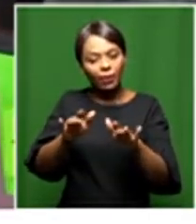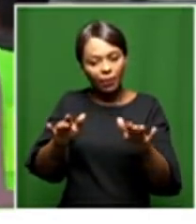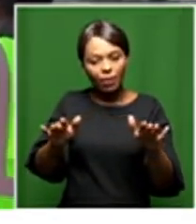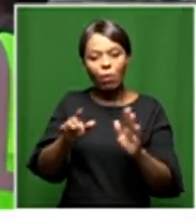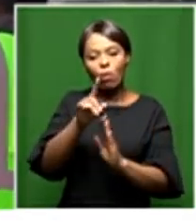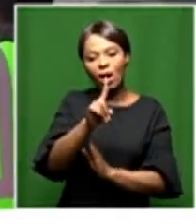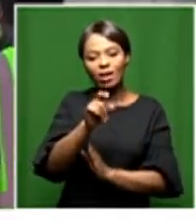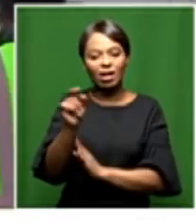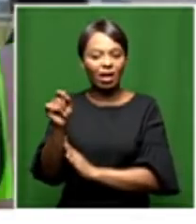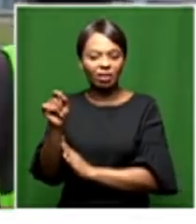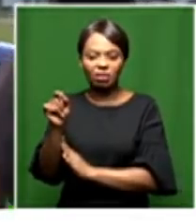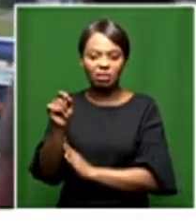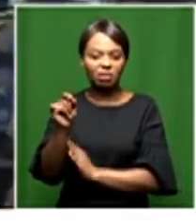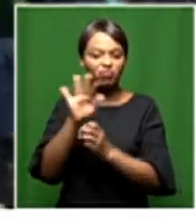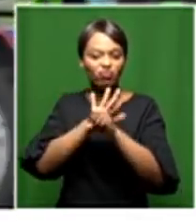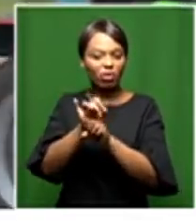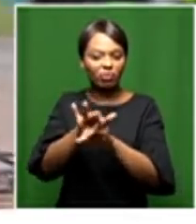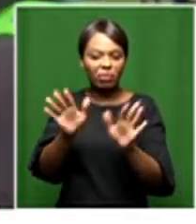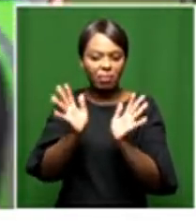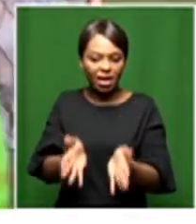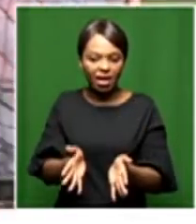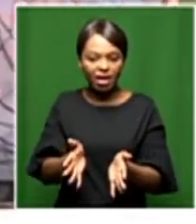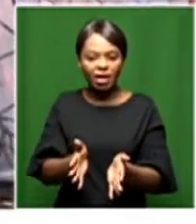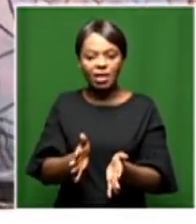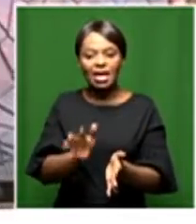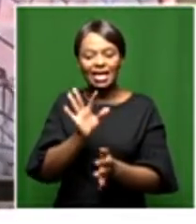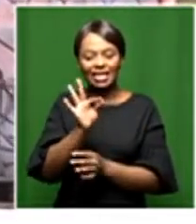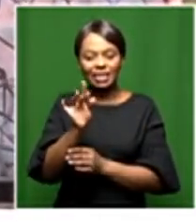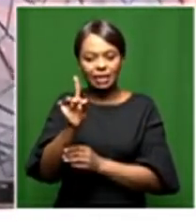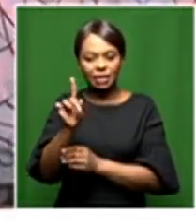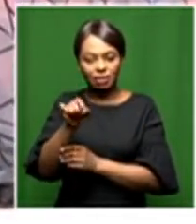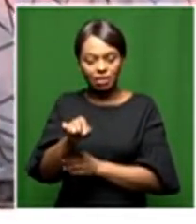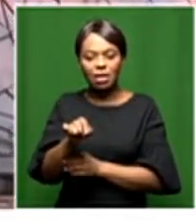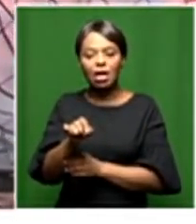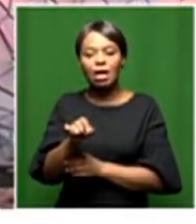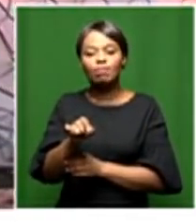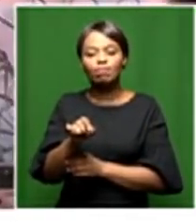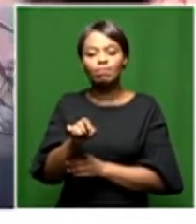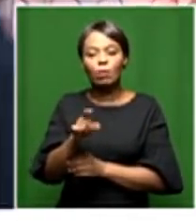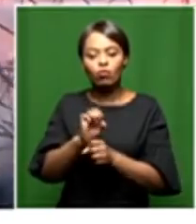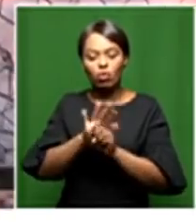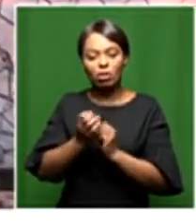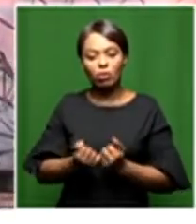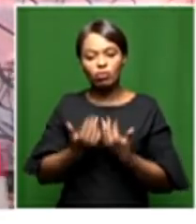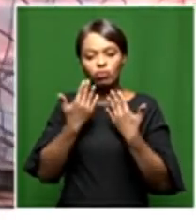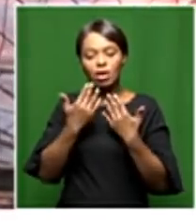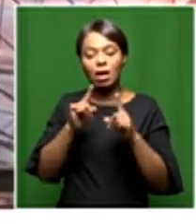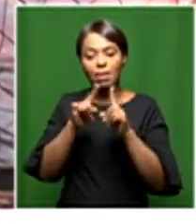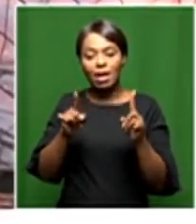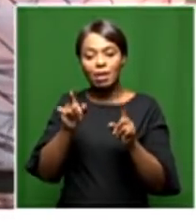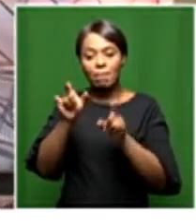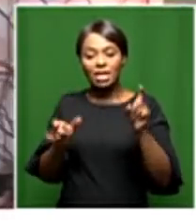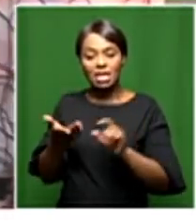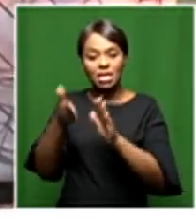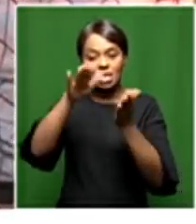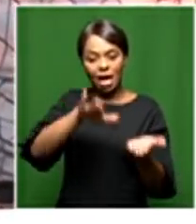100 infections, 100 daily infections, less than 100 daily infections. And we've also seen the number of deaths actually coming